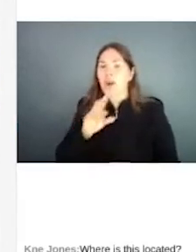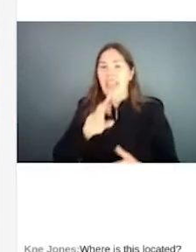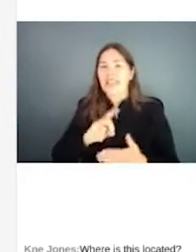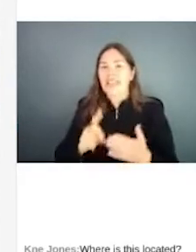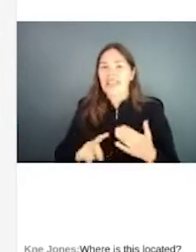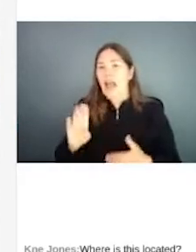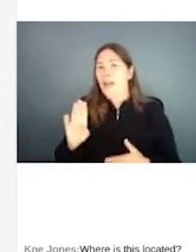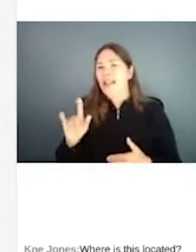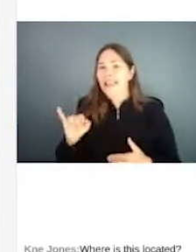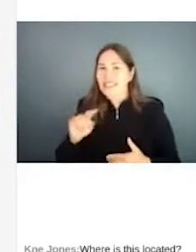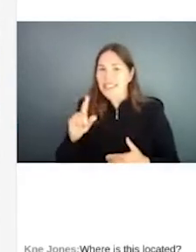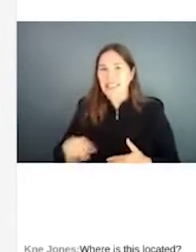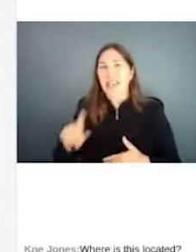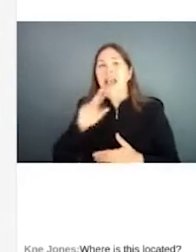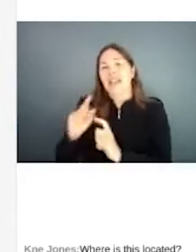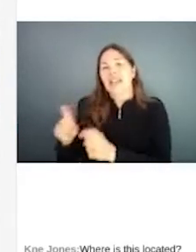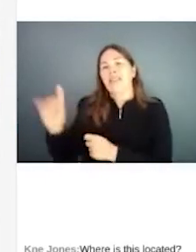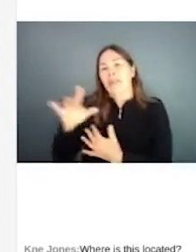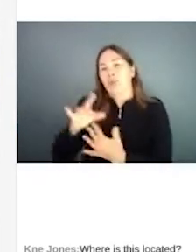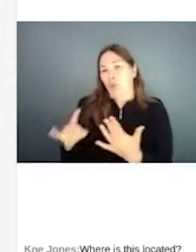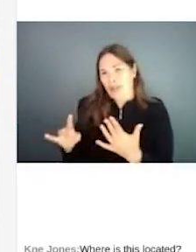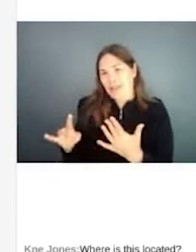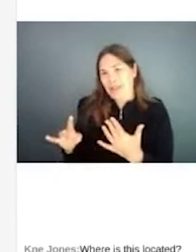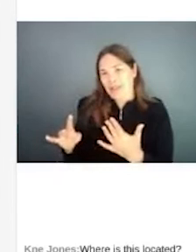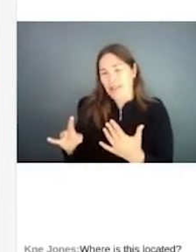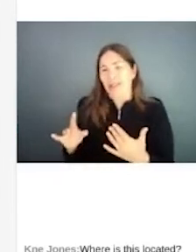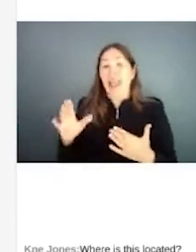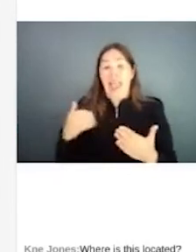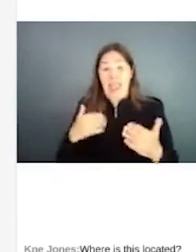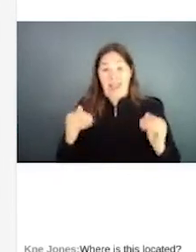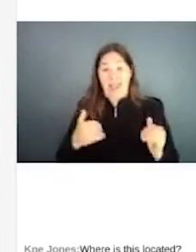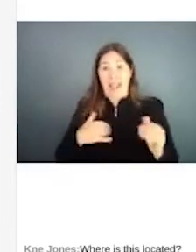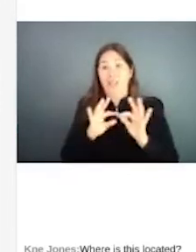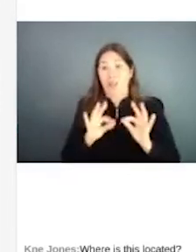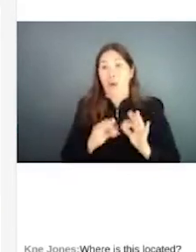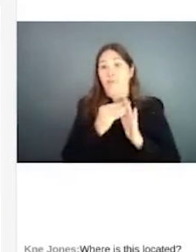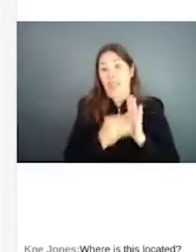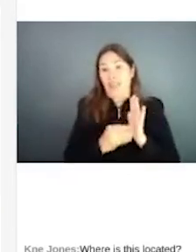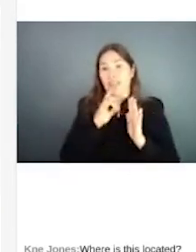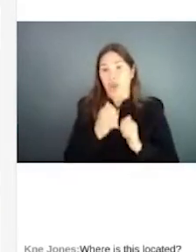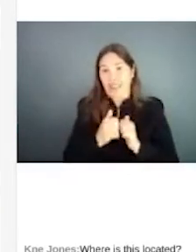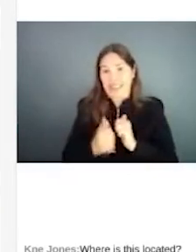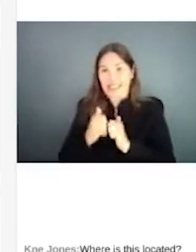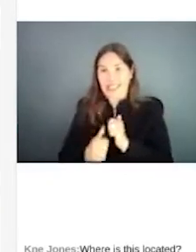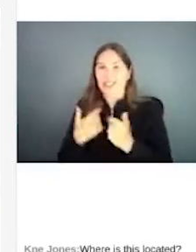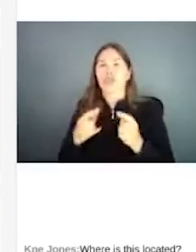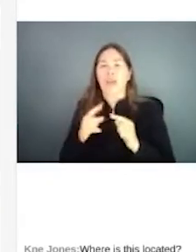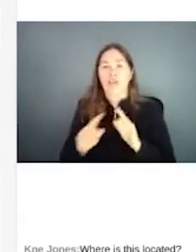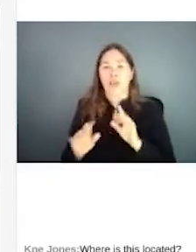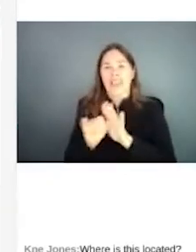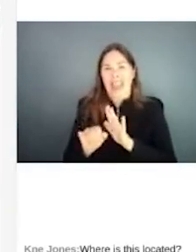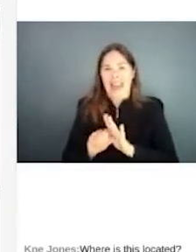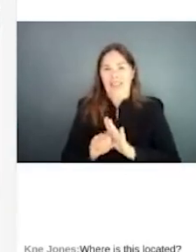make it student-centered and give the students choice. And then there is a form here that they would fill out for each. So they're trying to identify